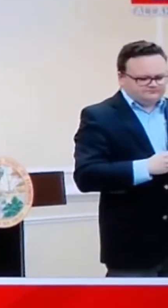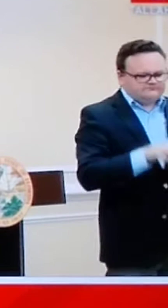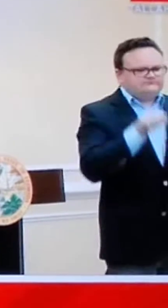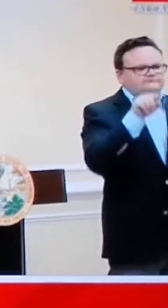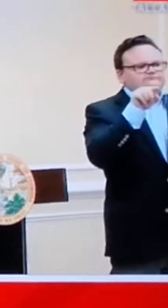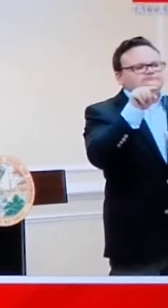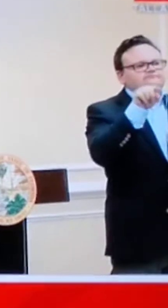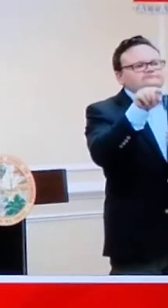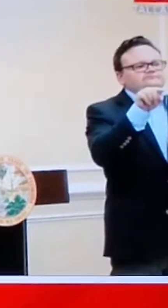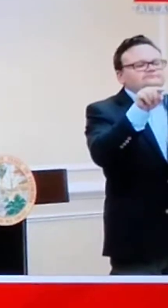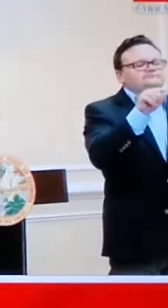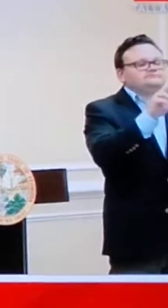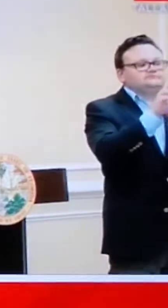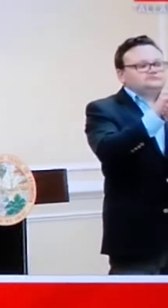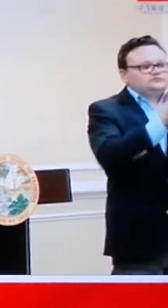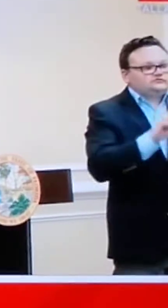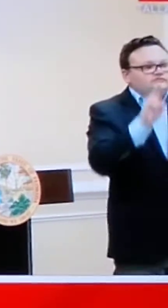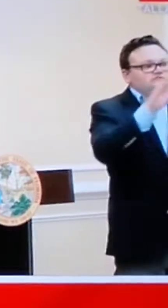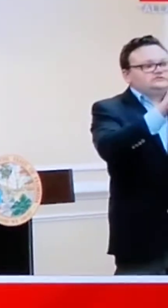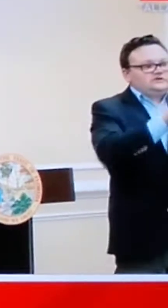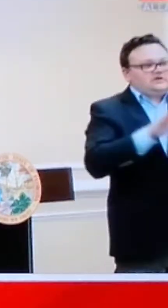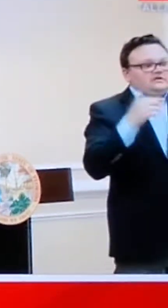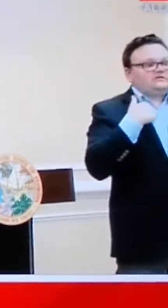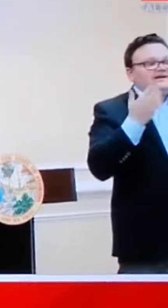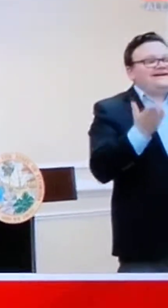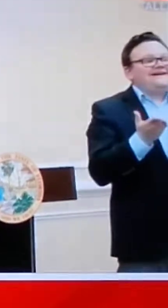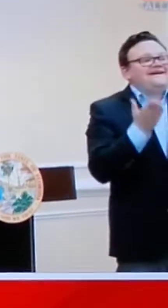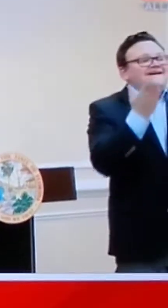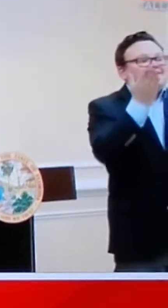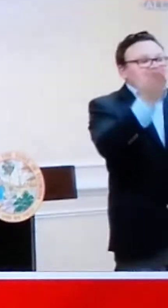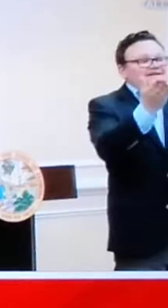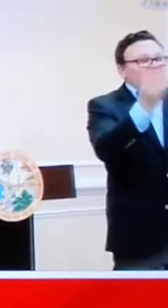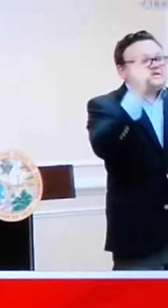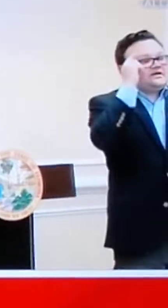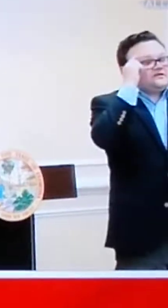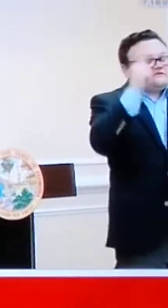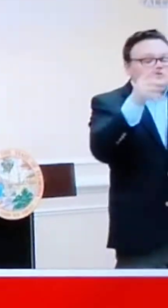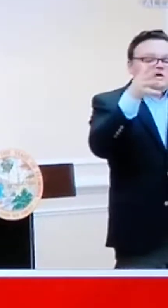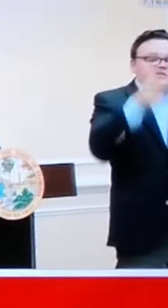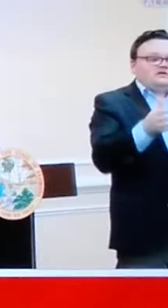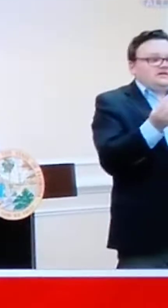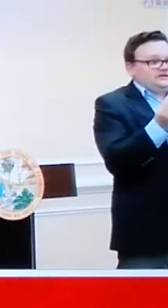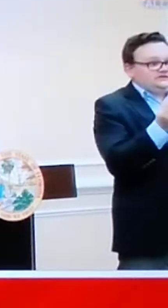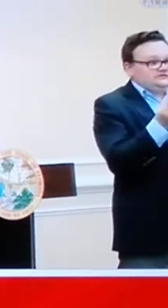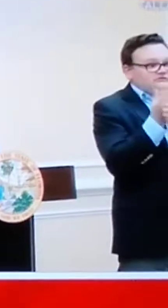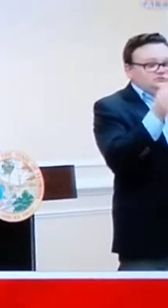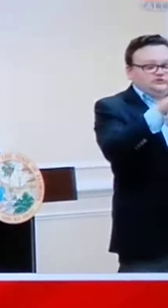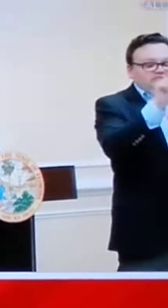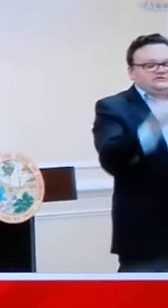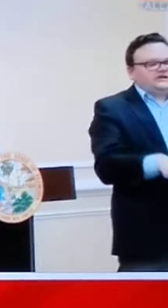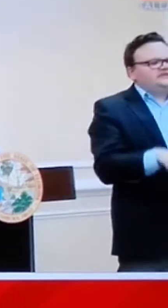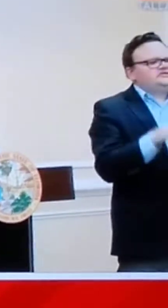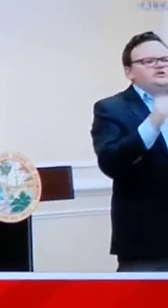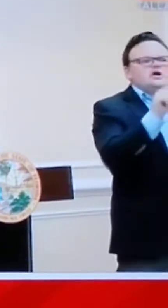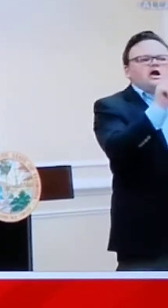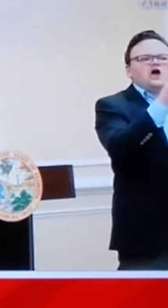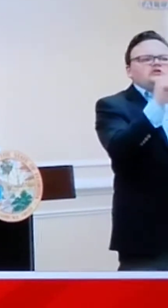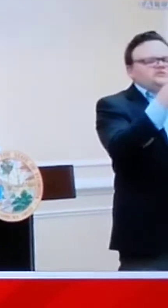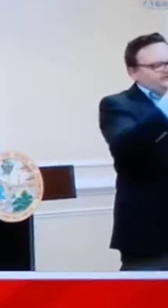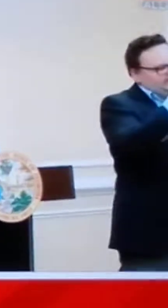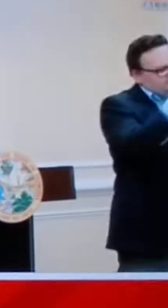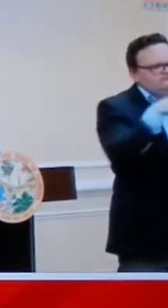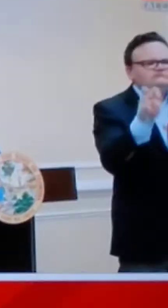to the university presidents, about going to remote learning for the rest of the spring semester at all Florida universities.